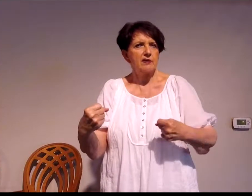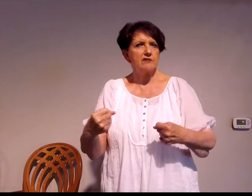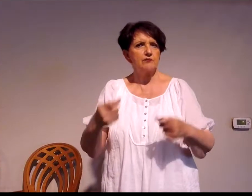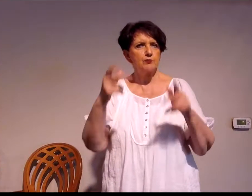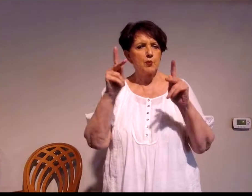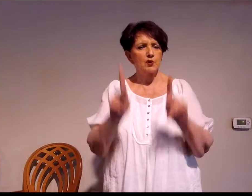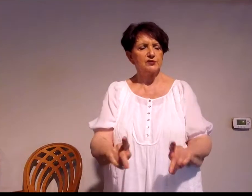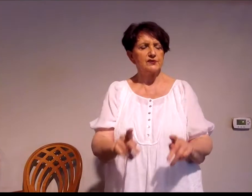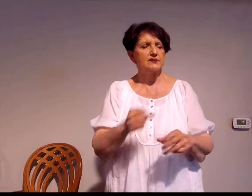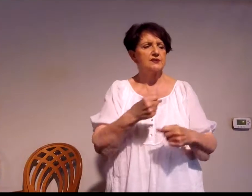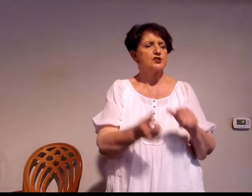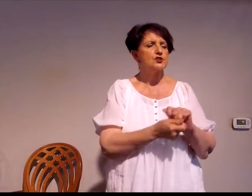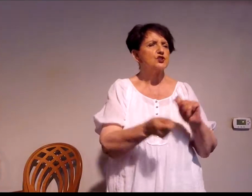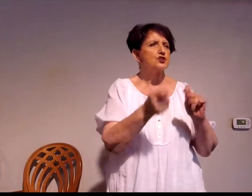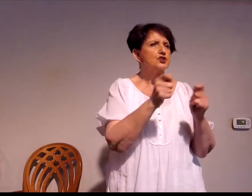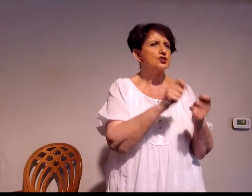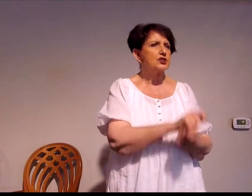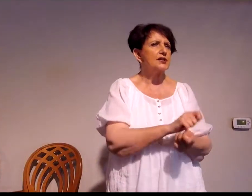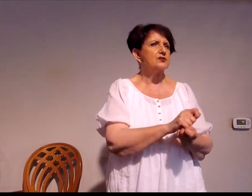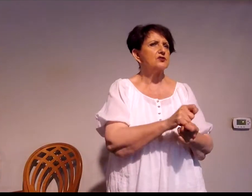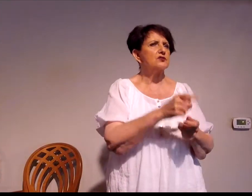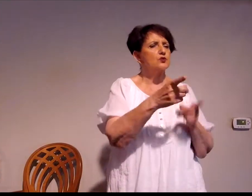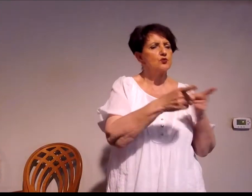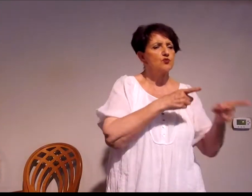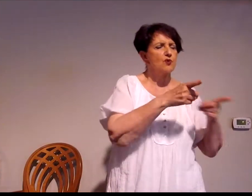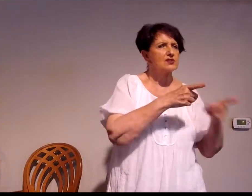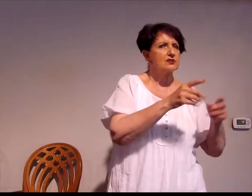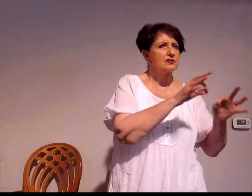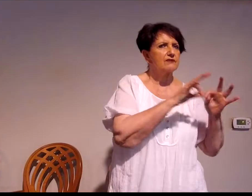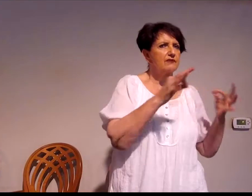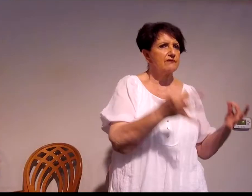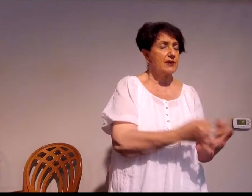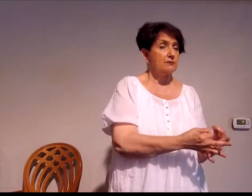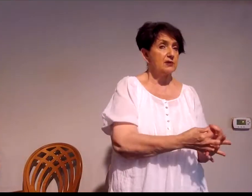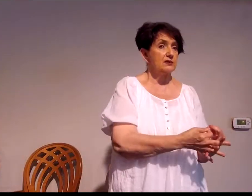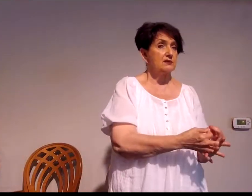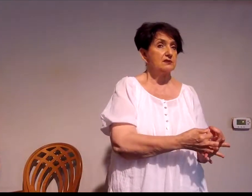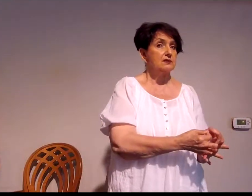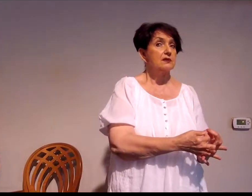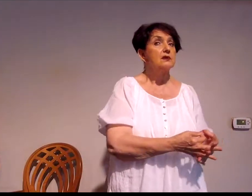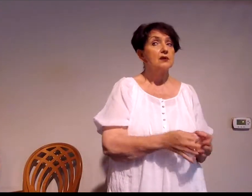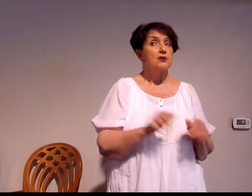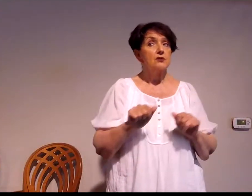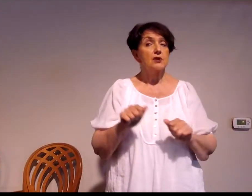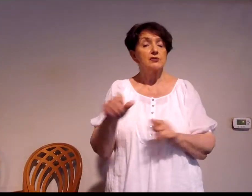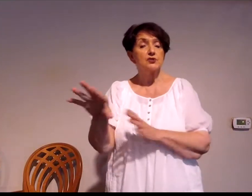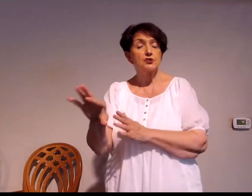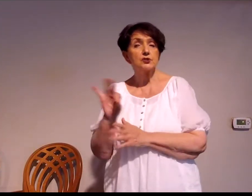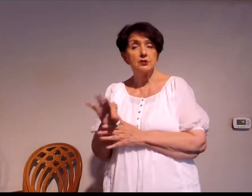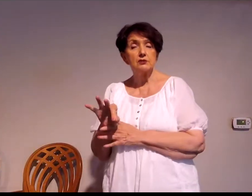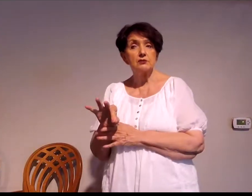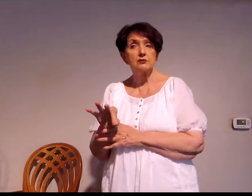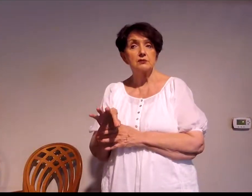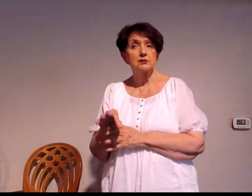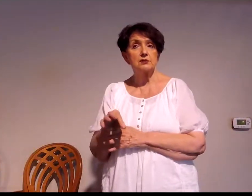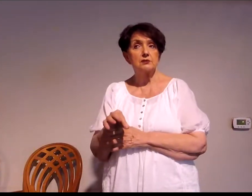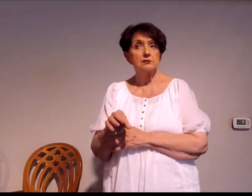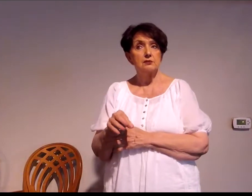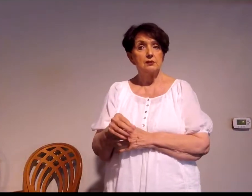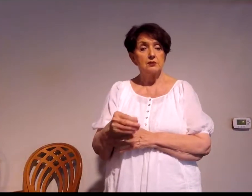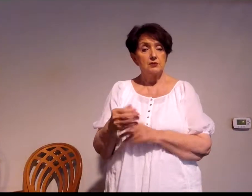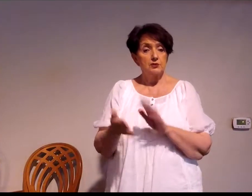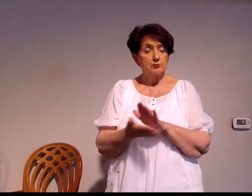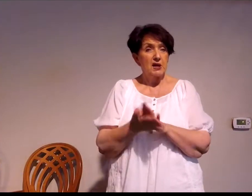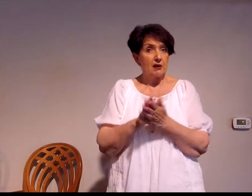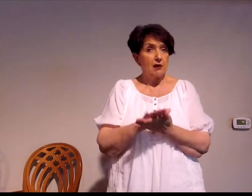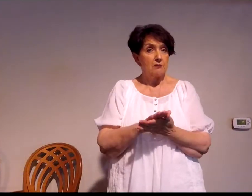of a family and change it big time. So we can choose to be that one brave person that changes